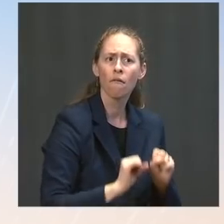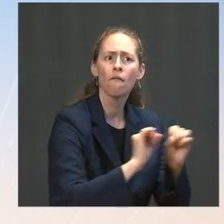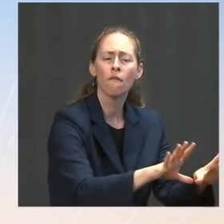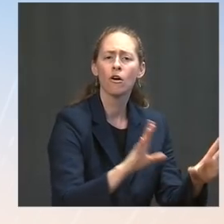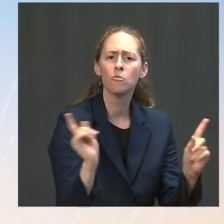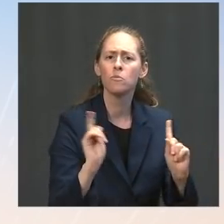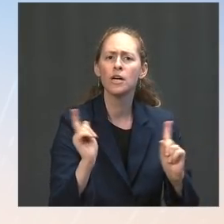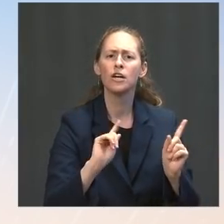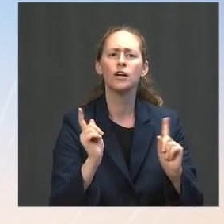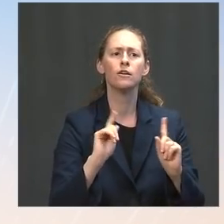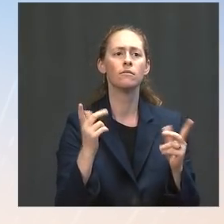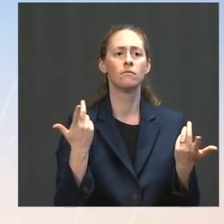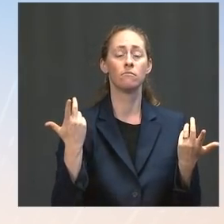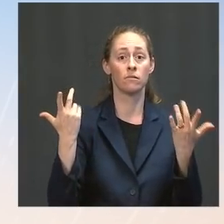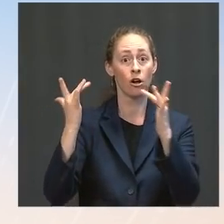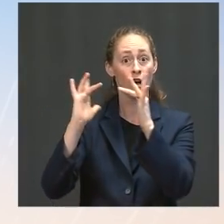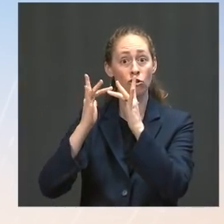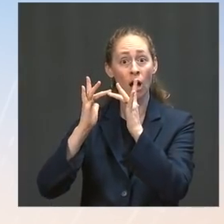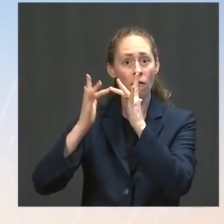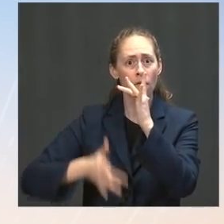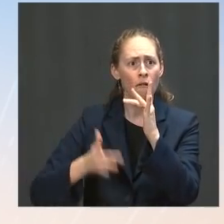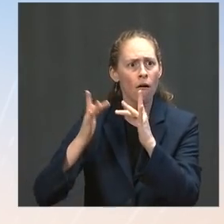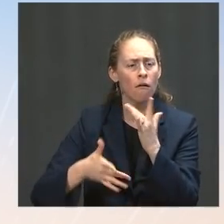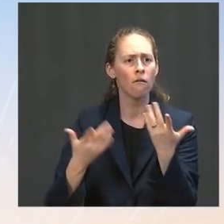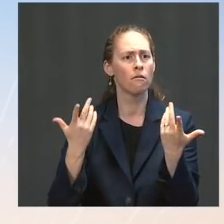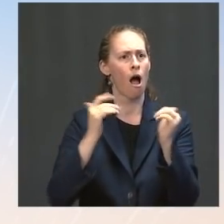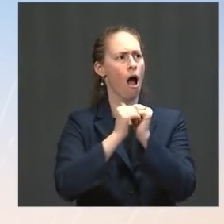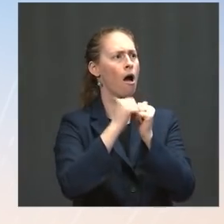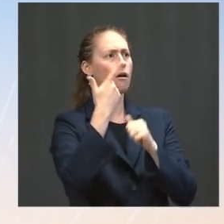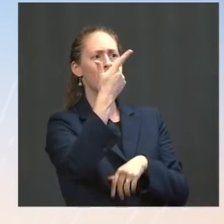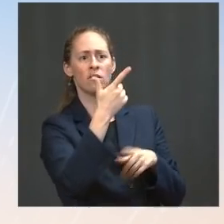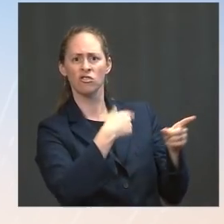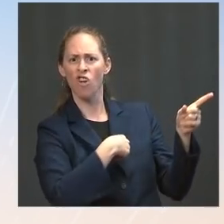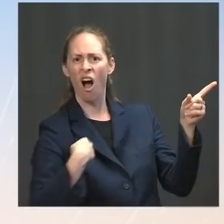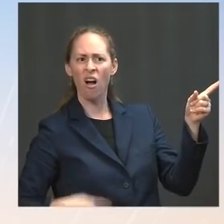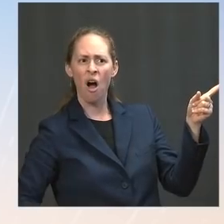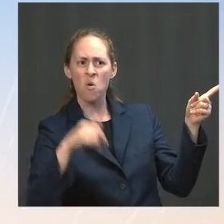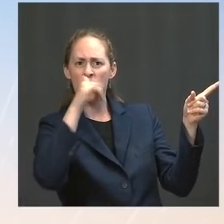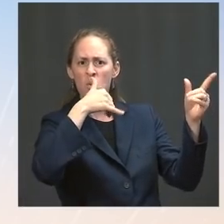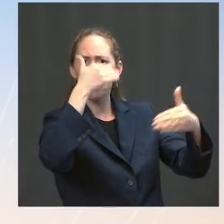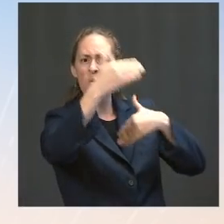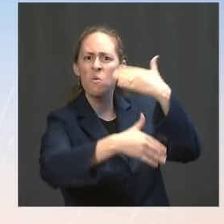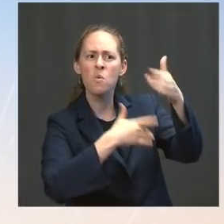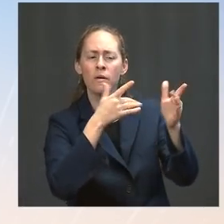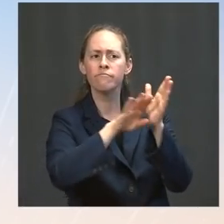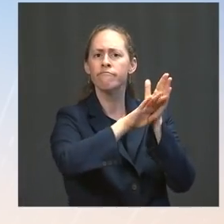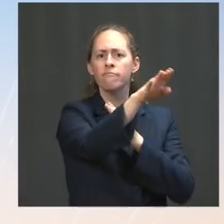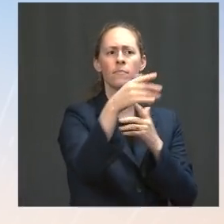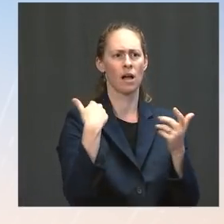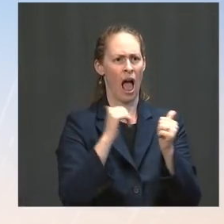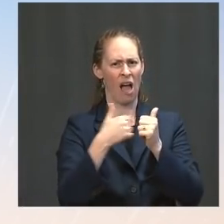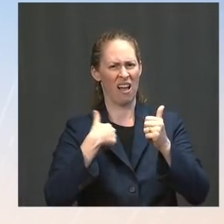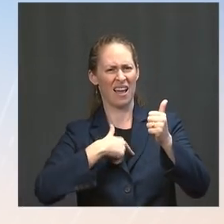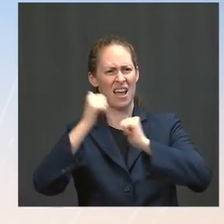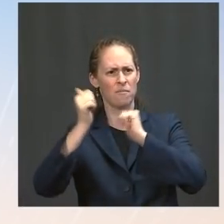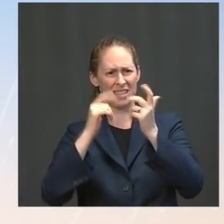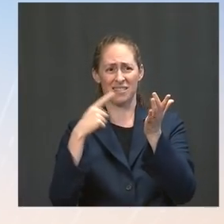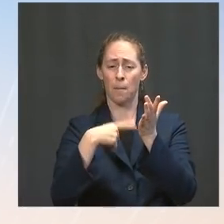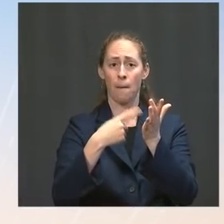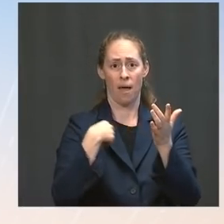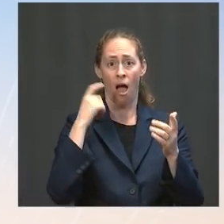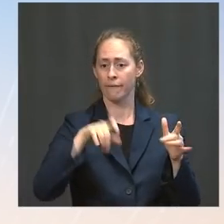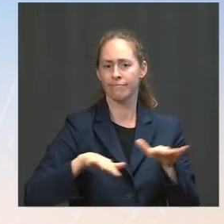Again, I can't obviously speak to a classified briefing. I know you are eager to receive an unclassified summary. That is something the intelligence community has been working